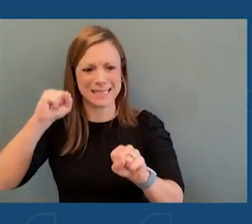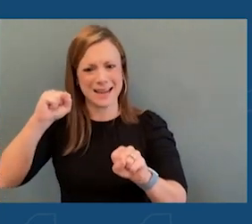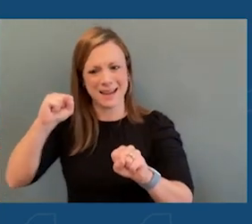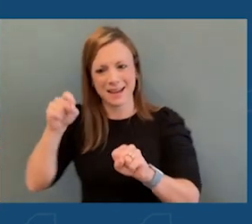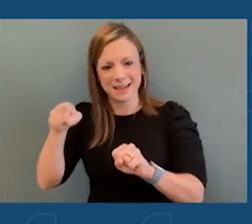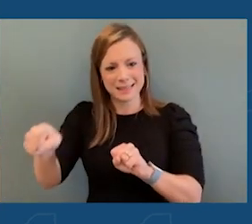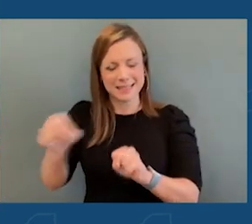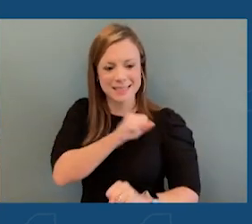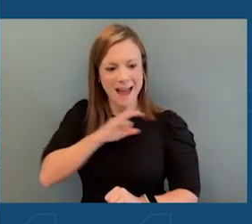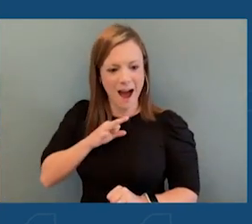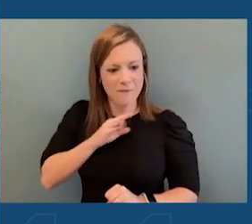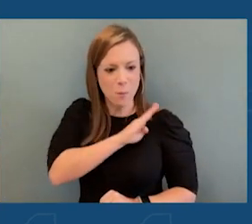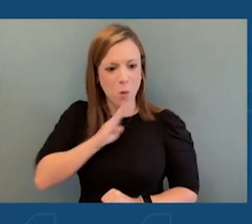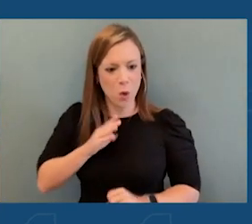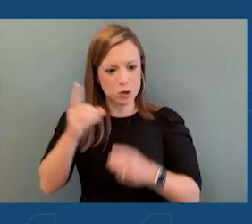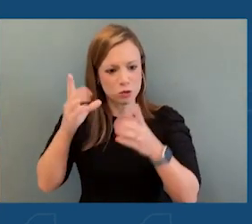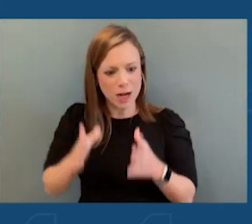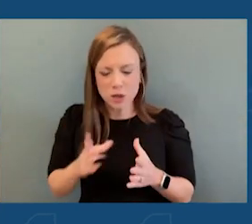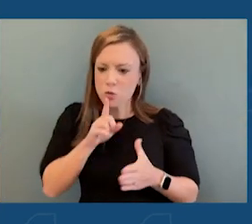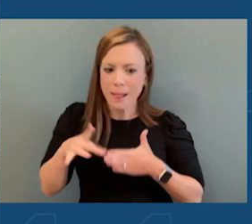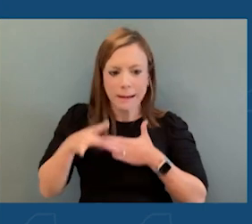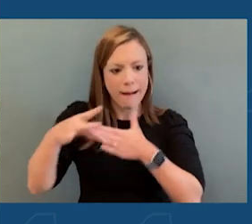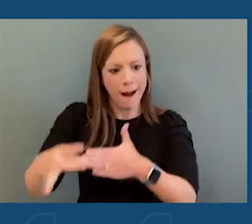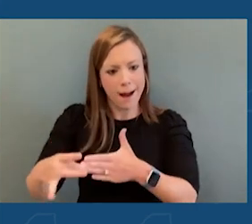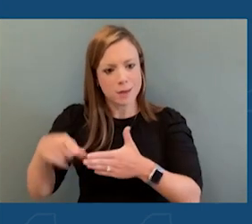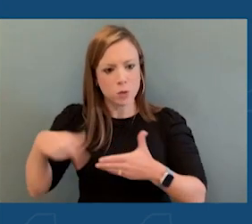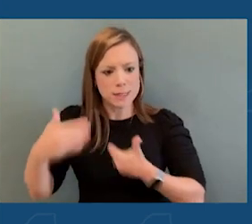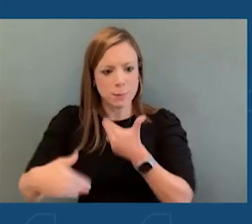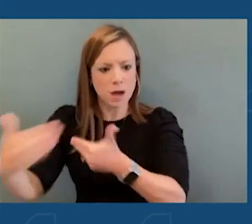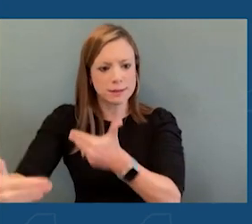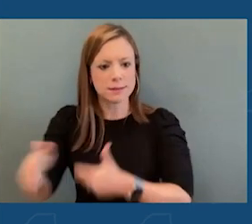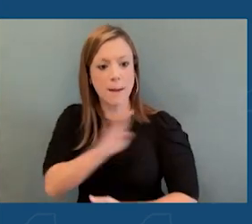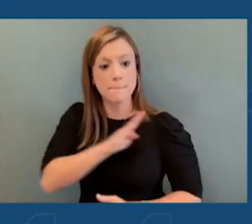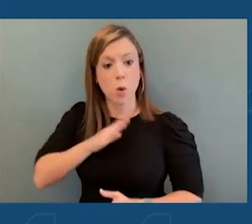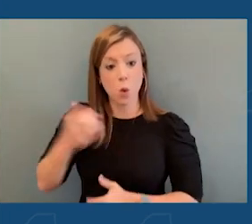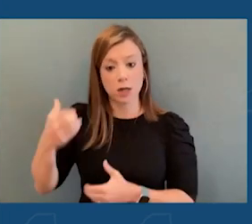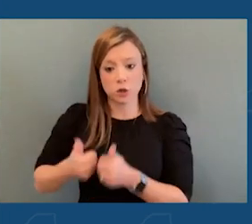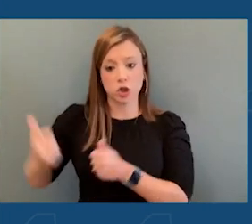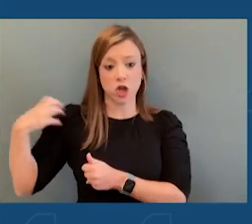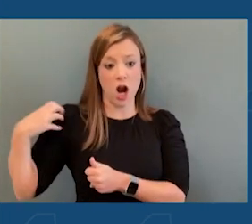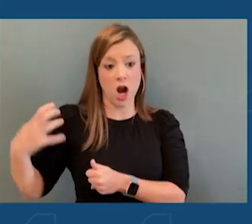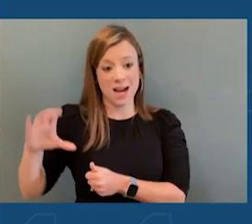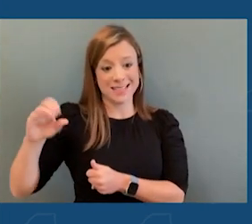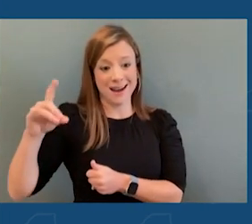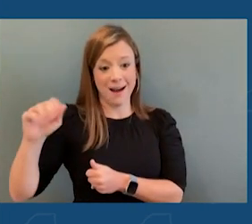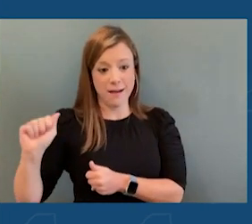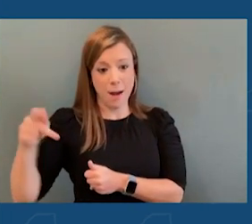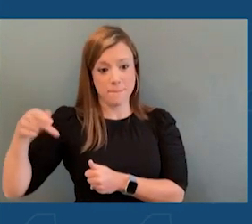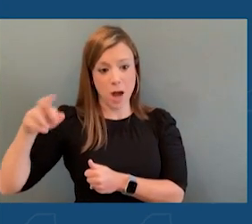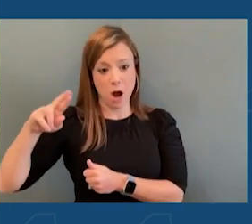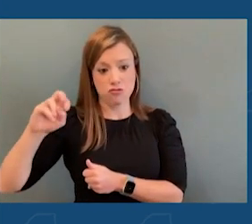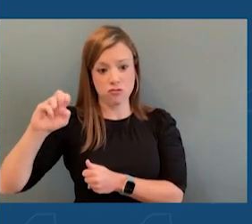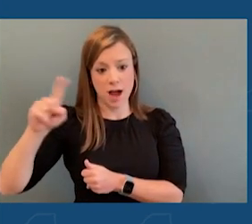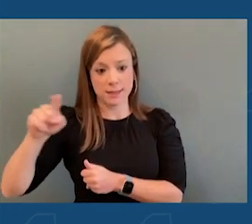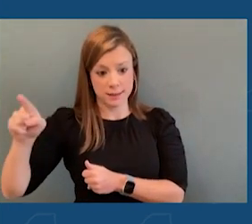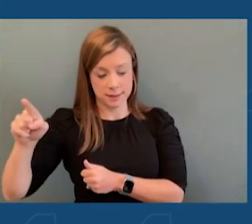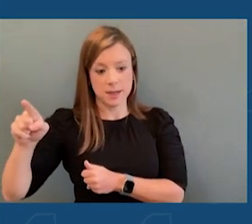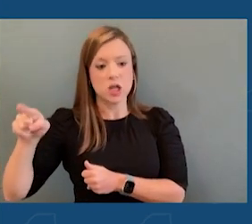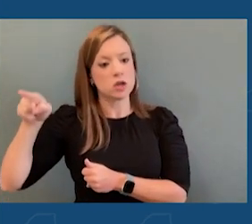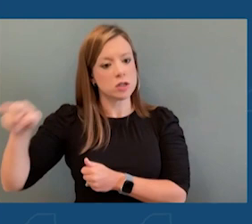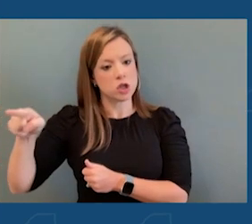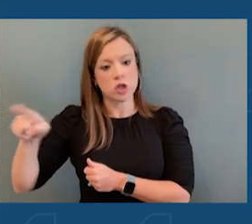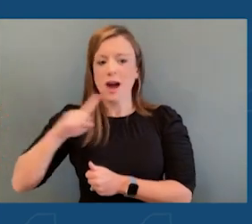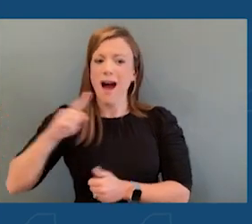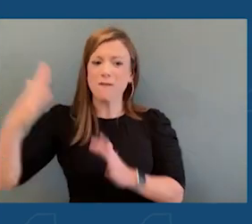directors who have guided us through this process, and our board chair, Zaira Perez, who epitomizes the hope and impact of People's